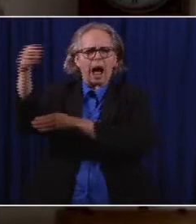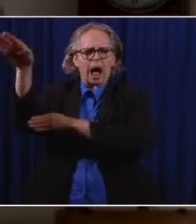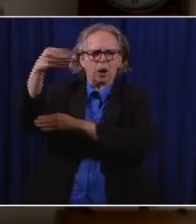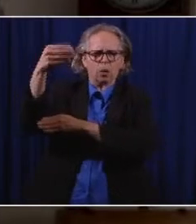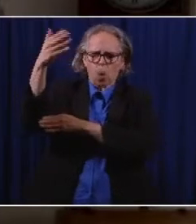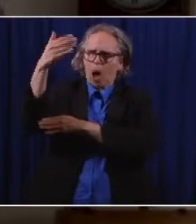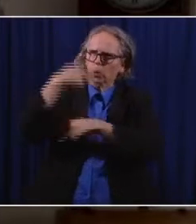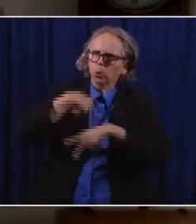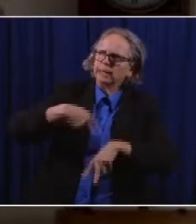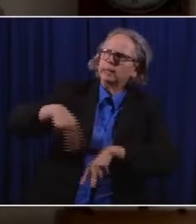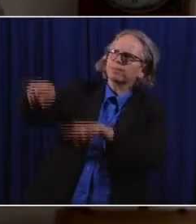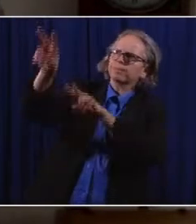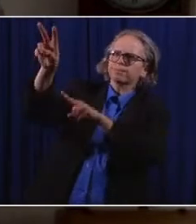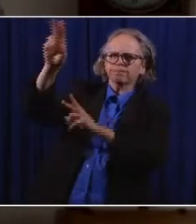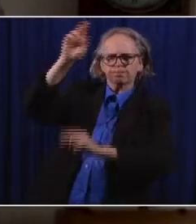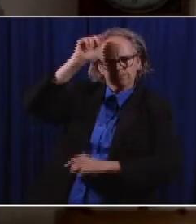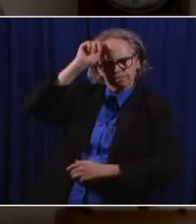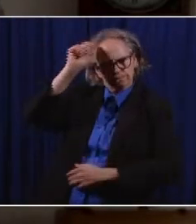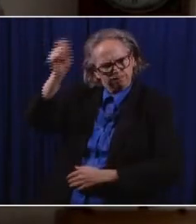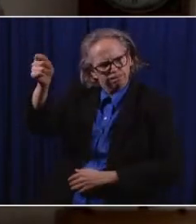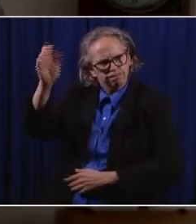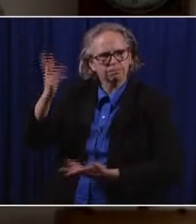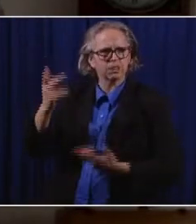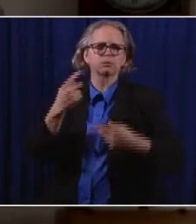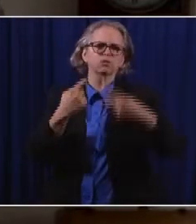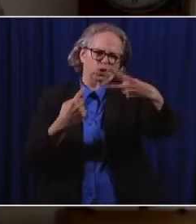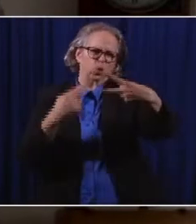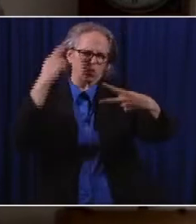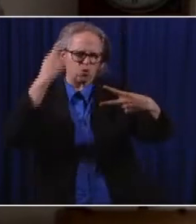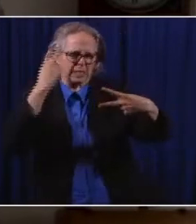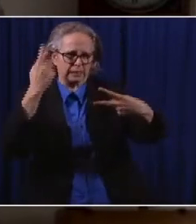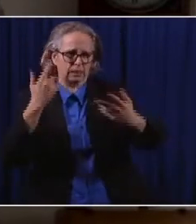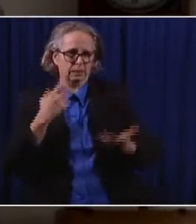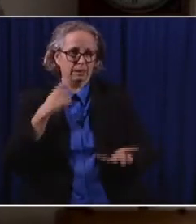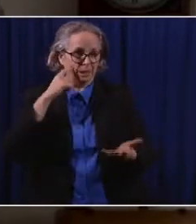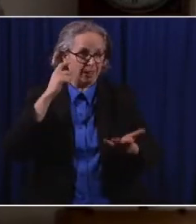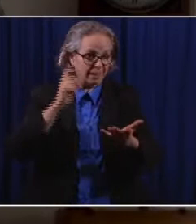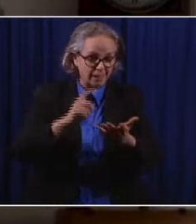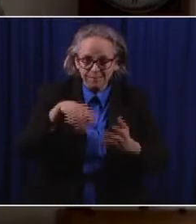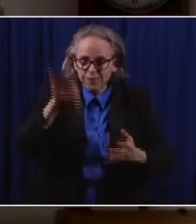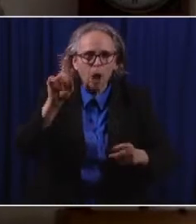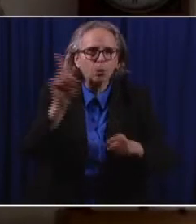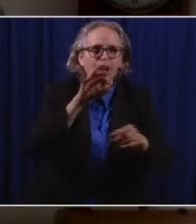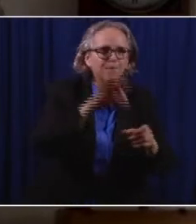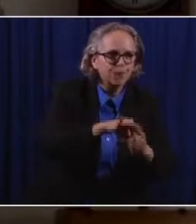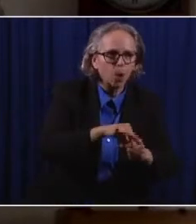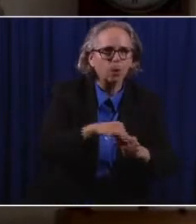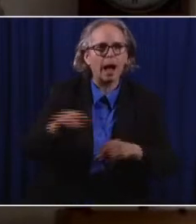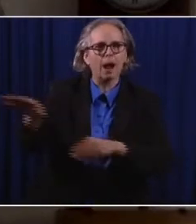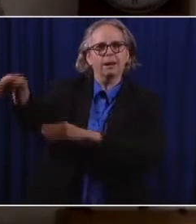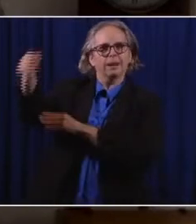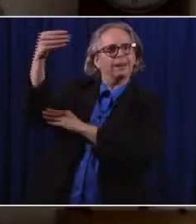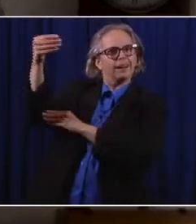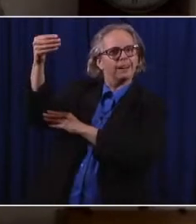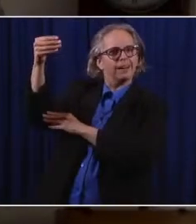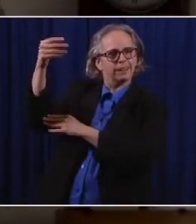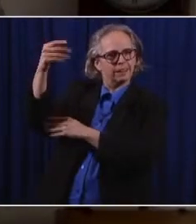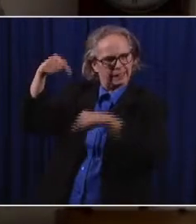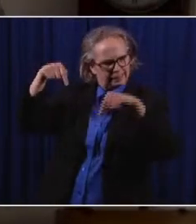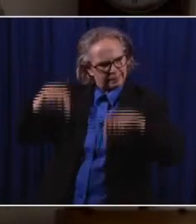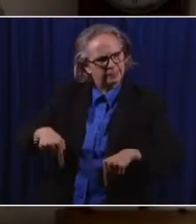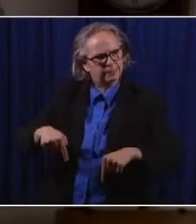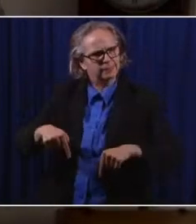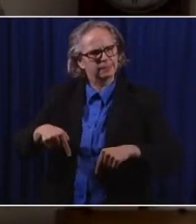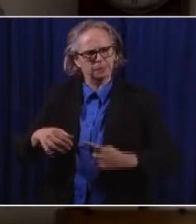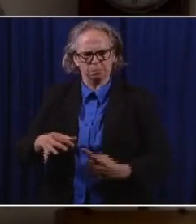voting place is, but they also say to the approaching voter, this is truly a special place.